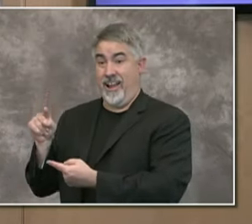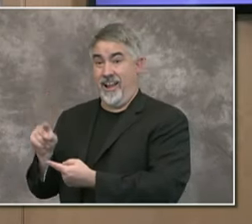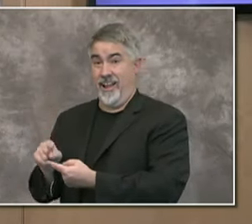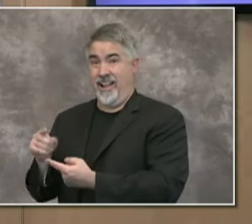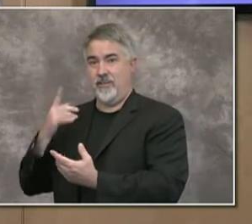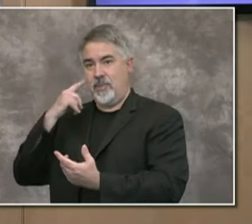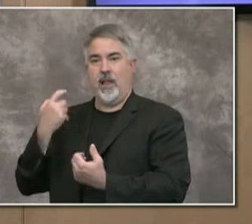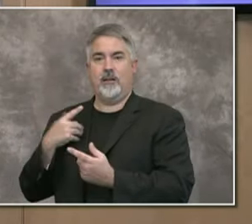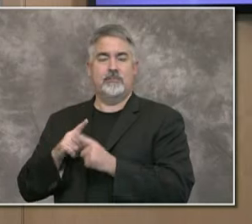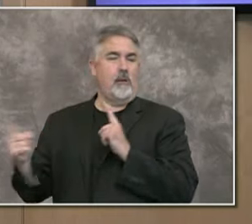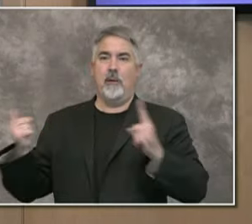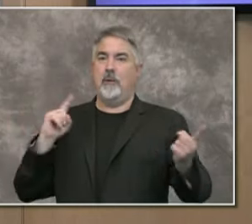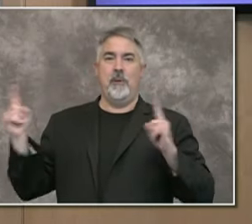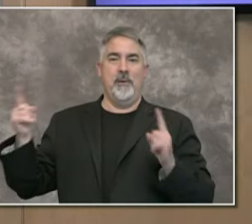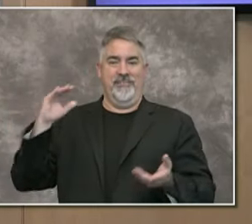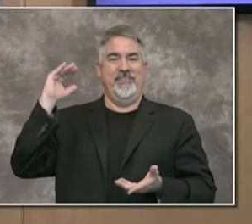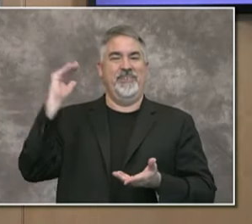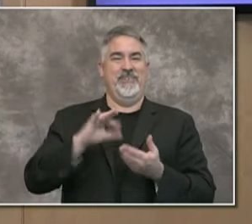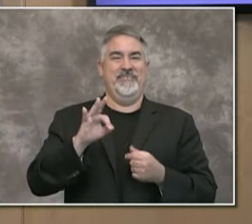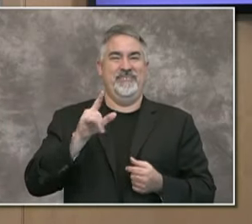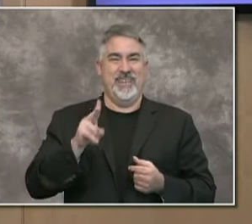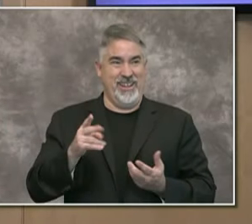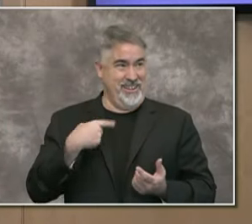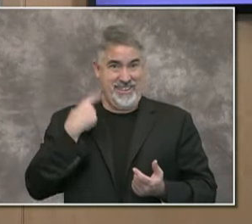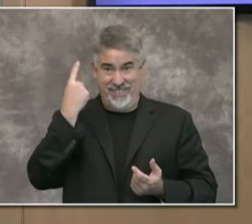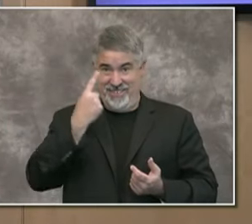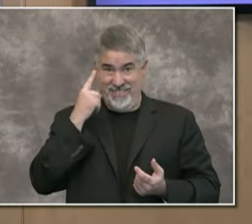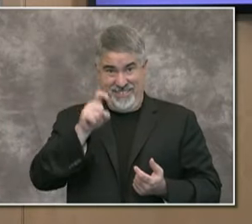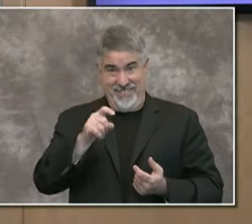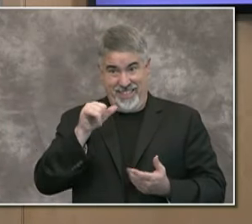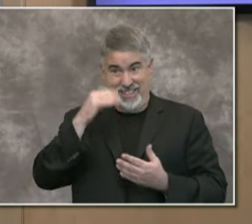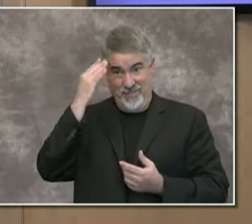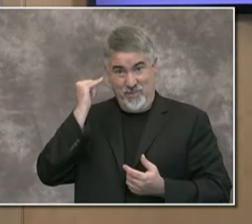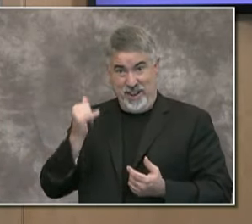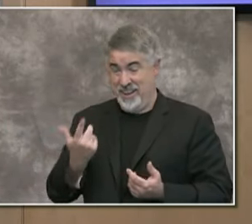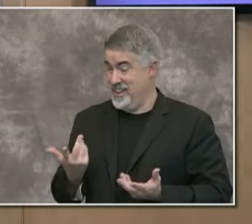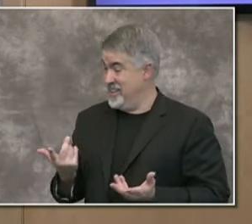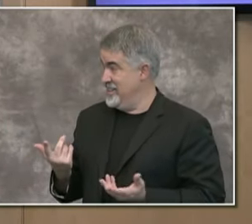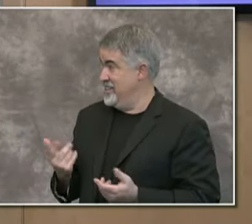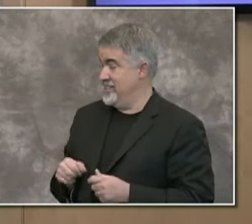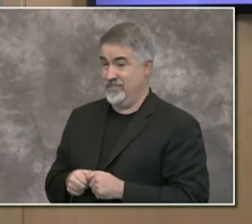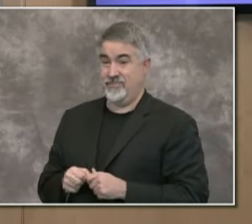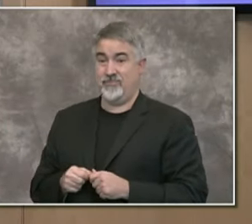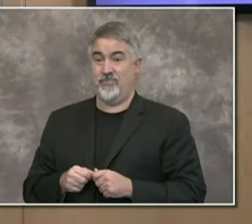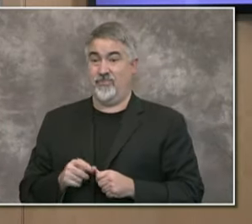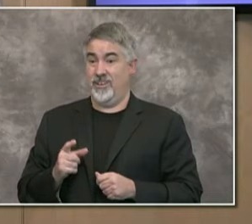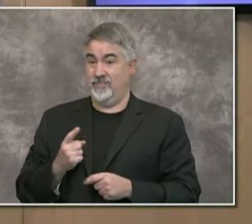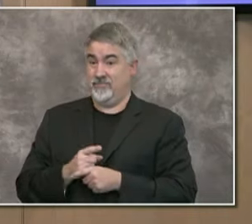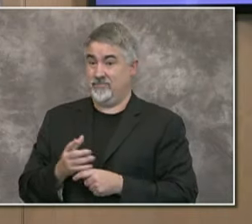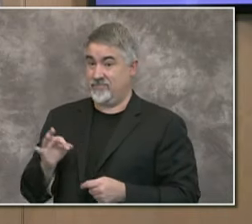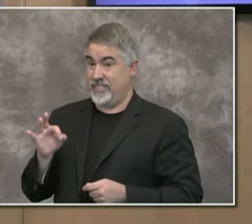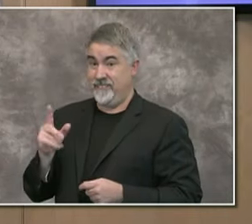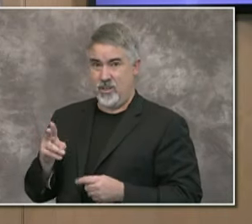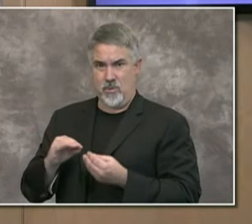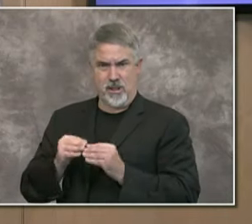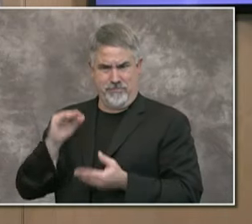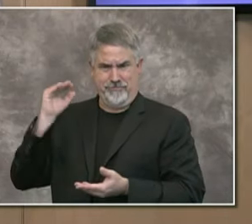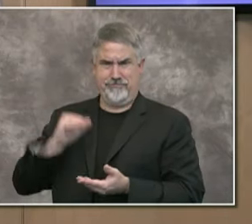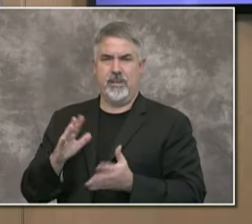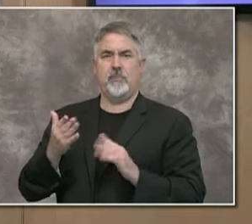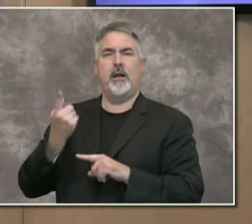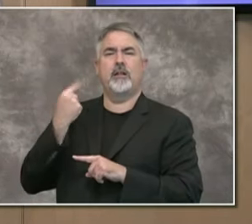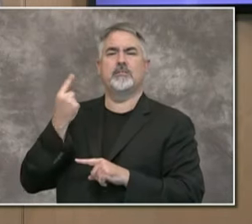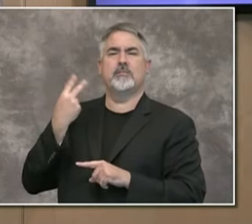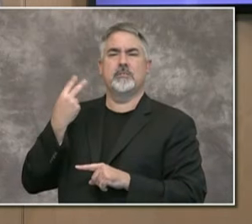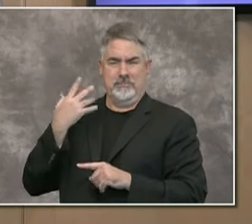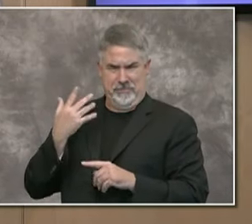wanted to see another week of results before he was willing to say that the flu rates are definitely showing